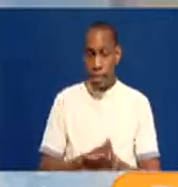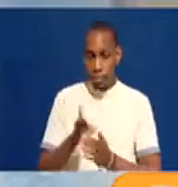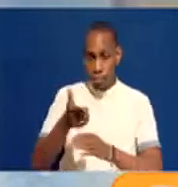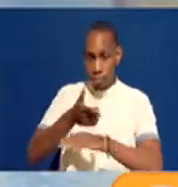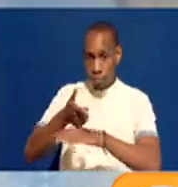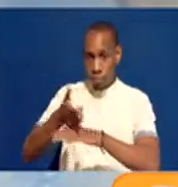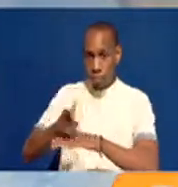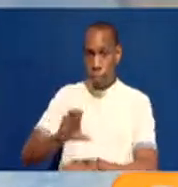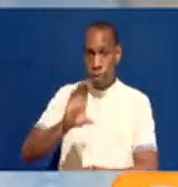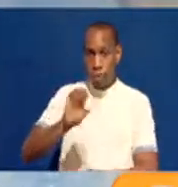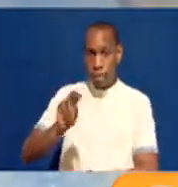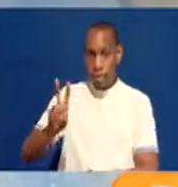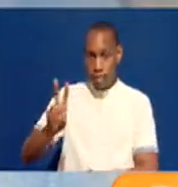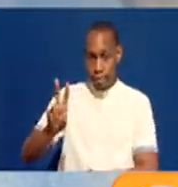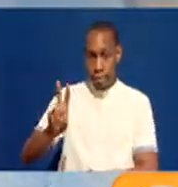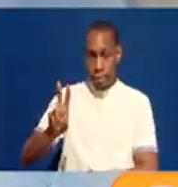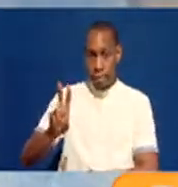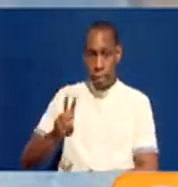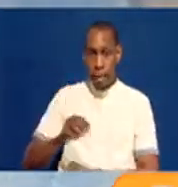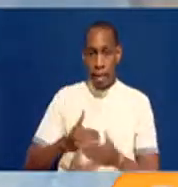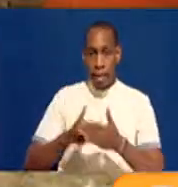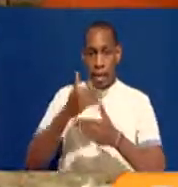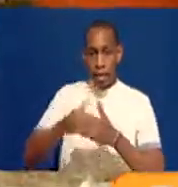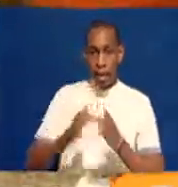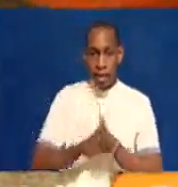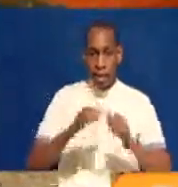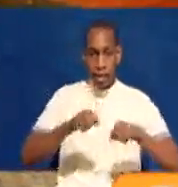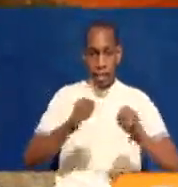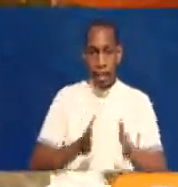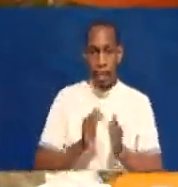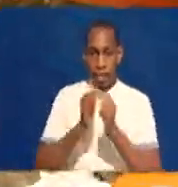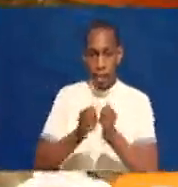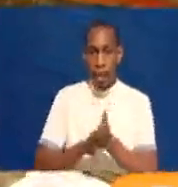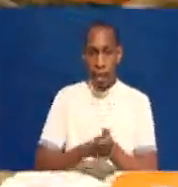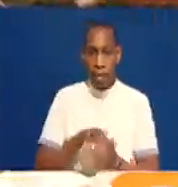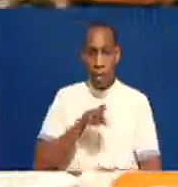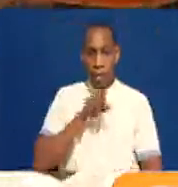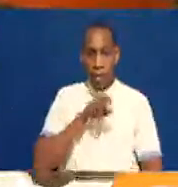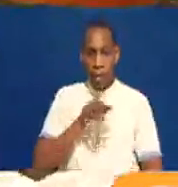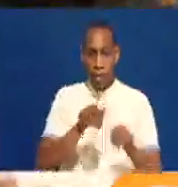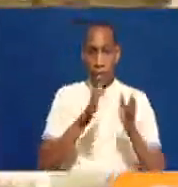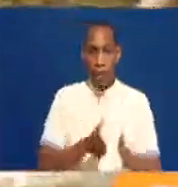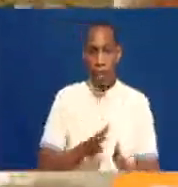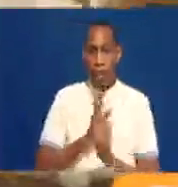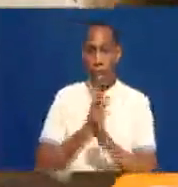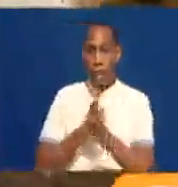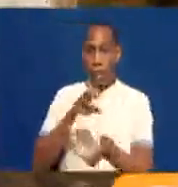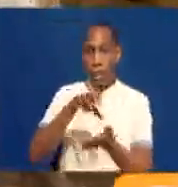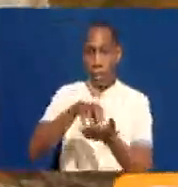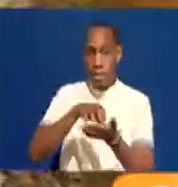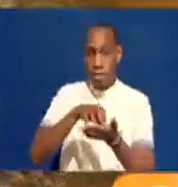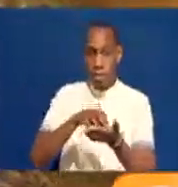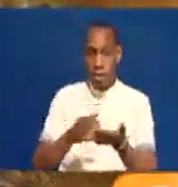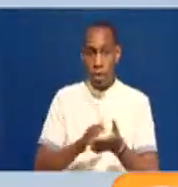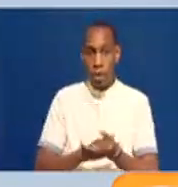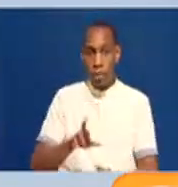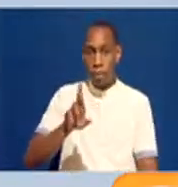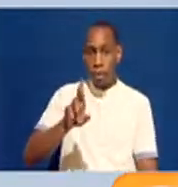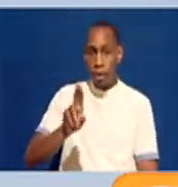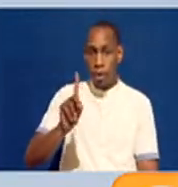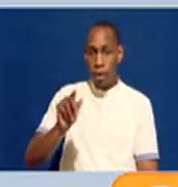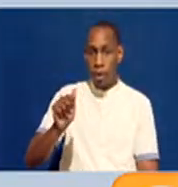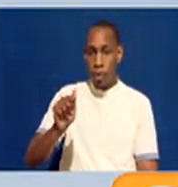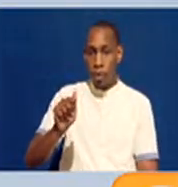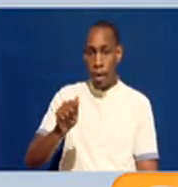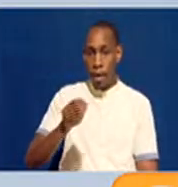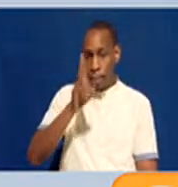captured by the CCTV camera after he, together with the poultry farmer, reported the incident at the Runda police